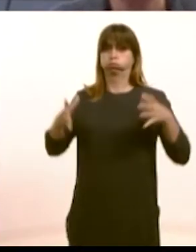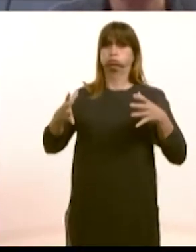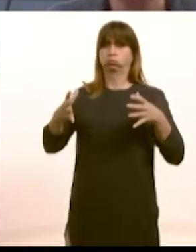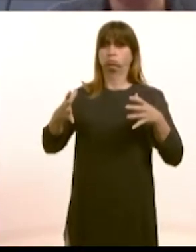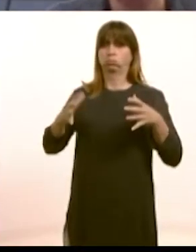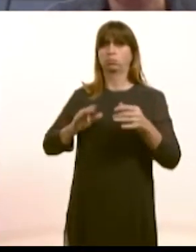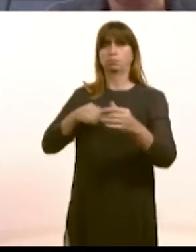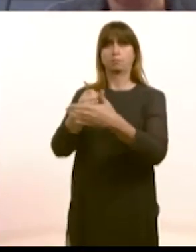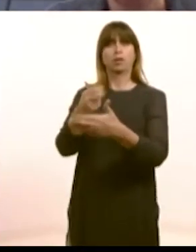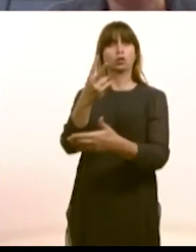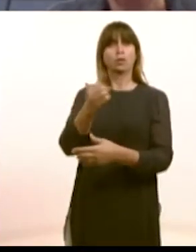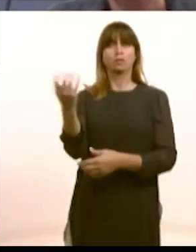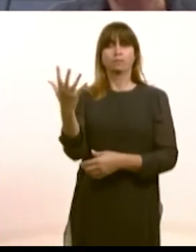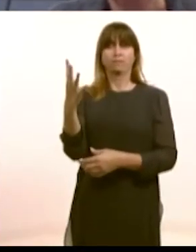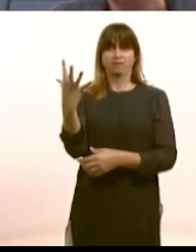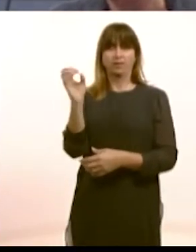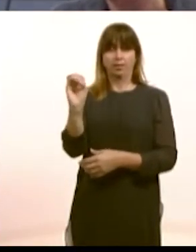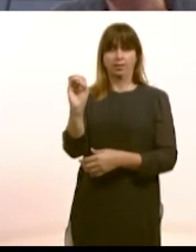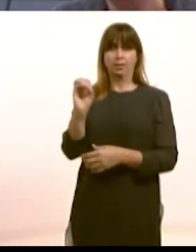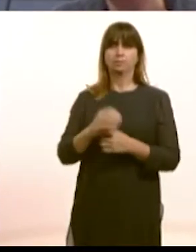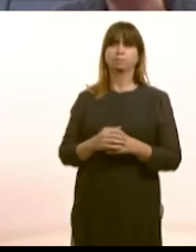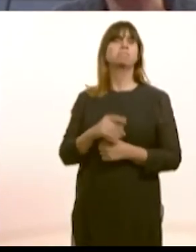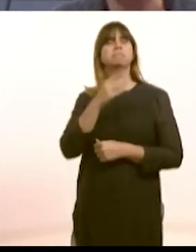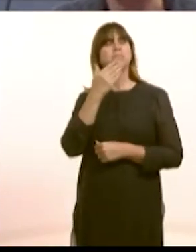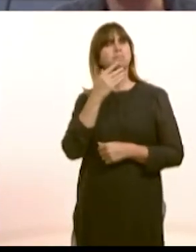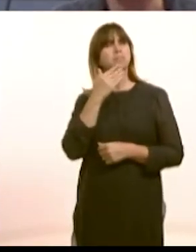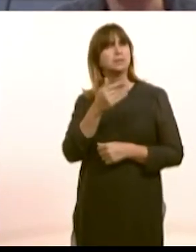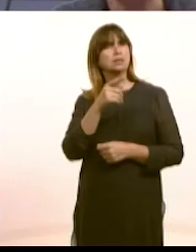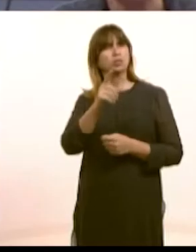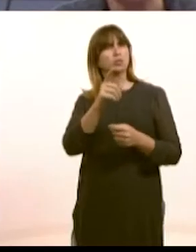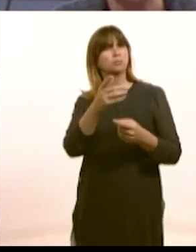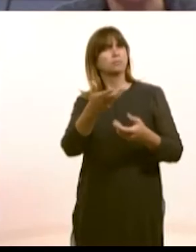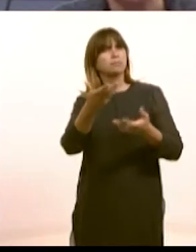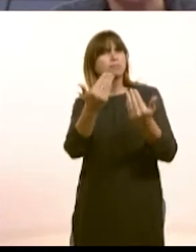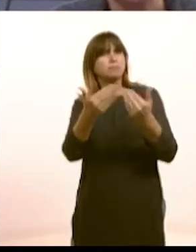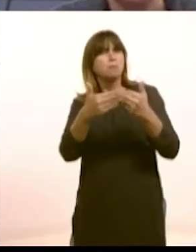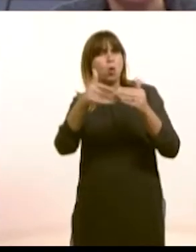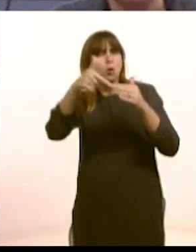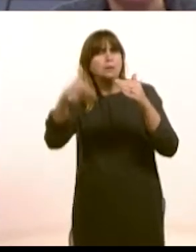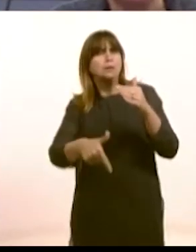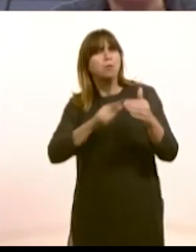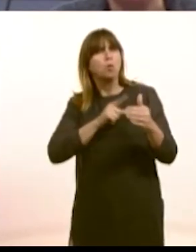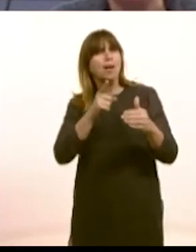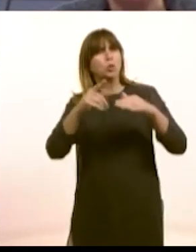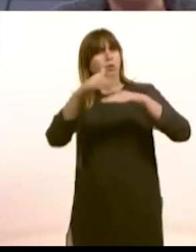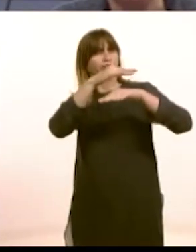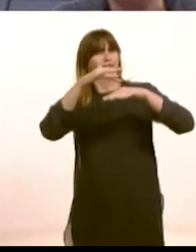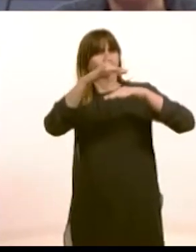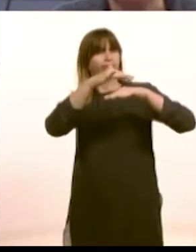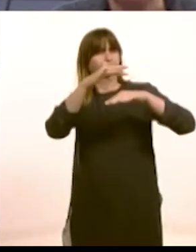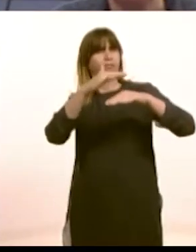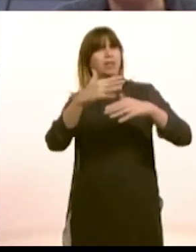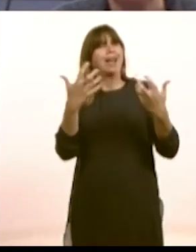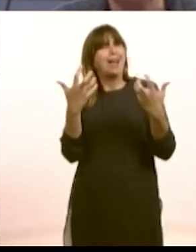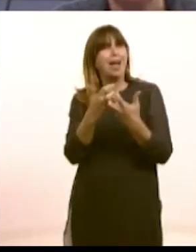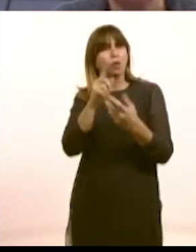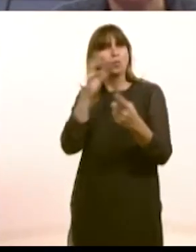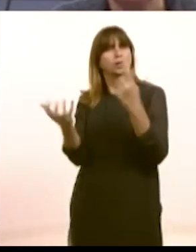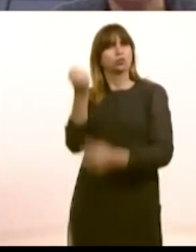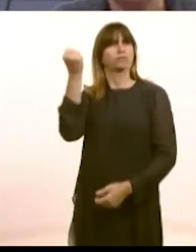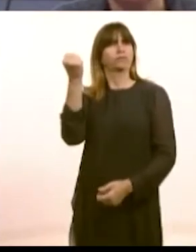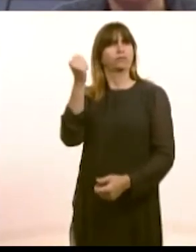little substance behind that announcement. I wonder if you can inform us exactly how you intend to meet that commitment.